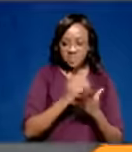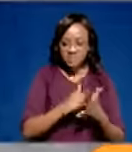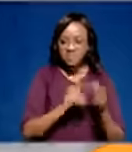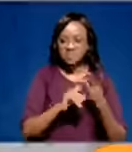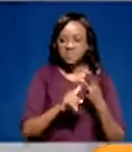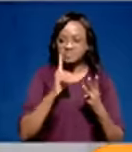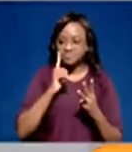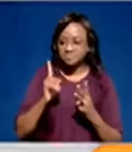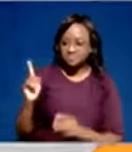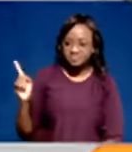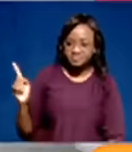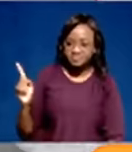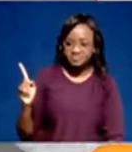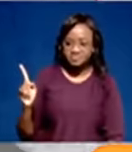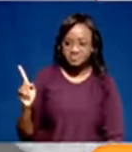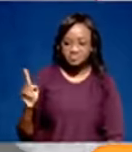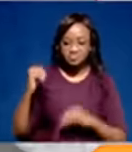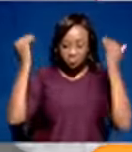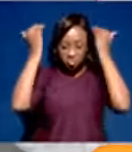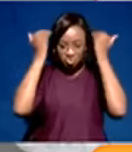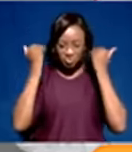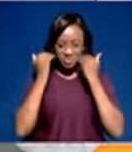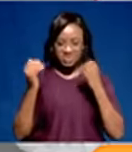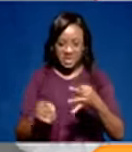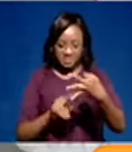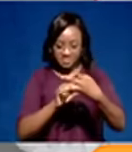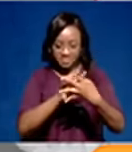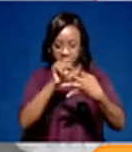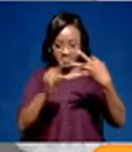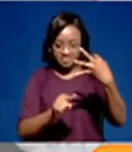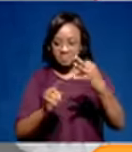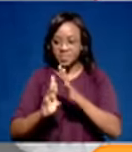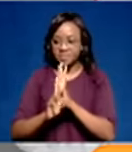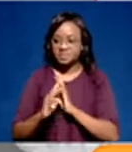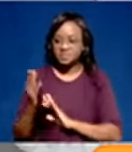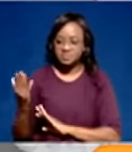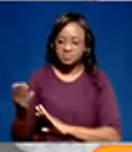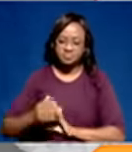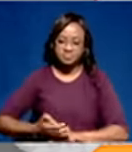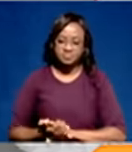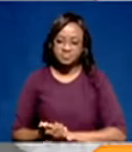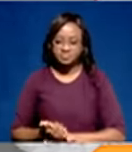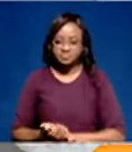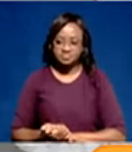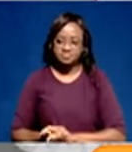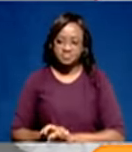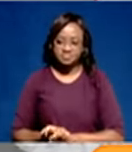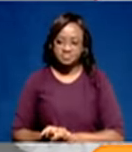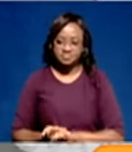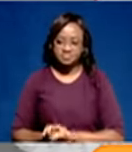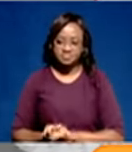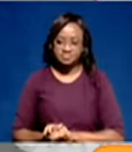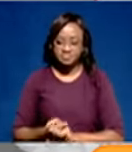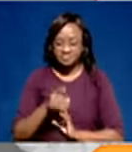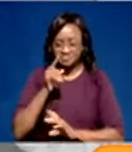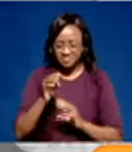Martha Koome, Deputy Chief Justice Philomena Mwilu, and the Acting Chief Registrar Paul Ndemo represented the judiciary. The meeting